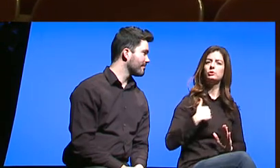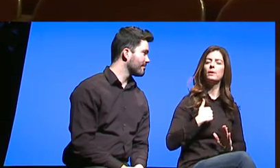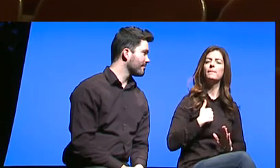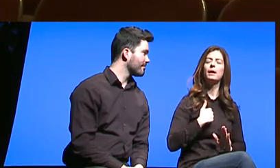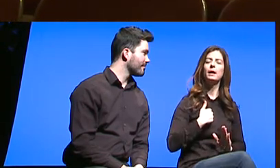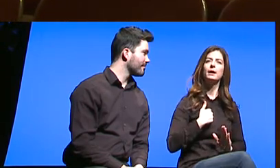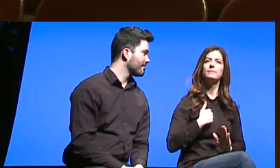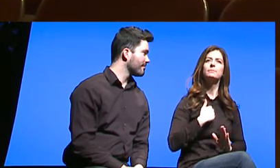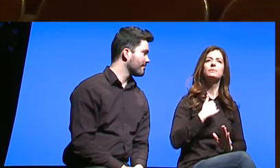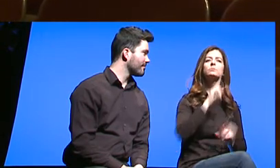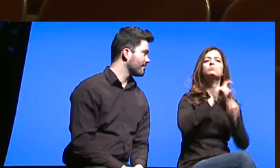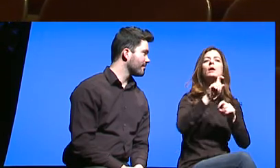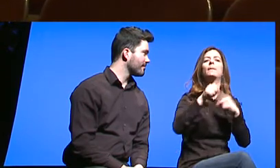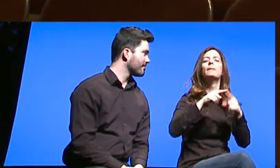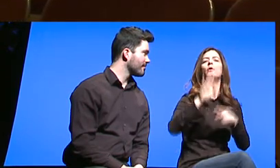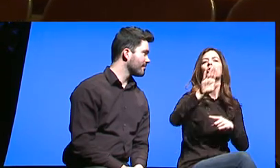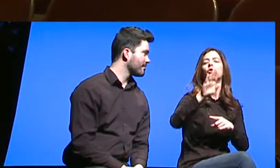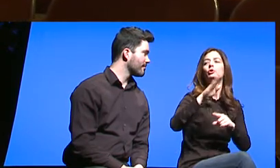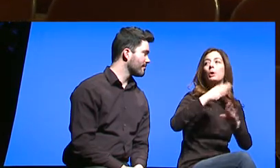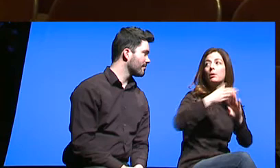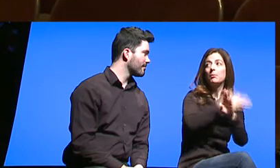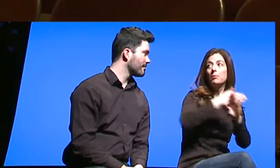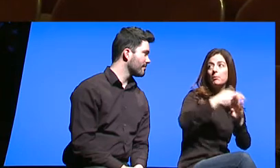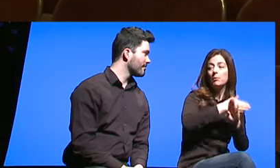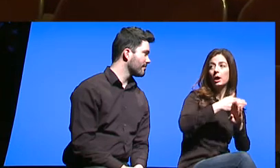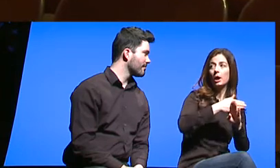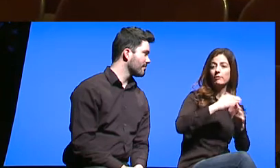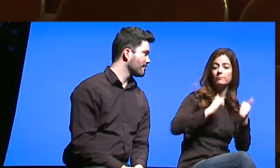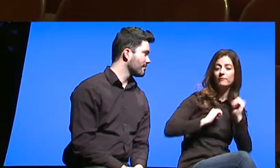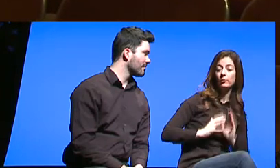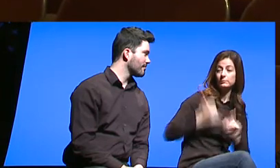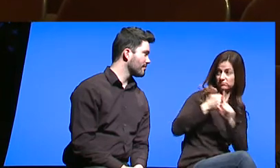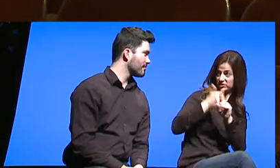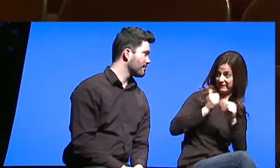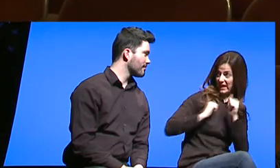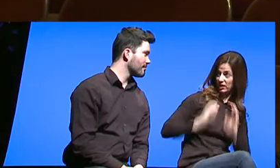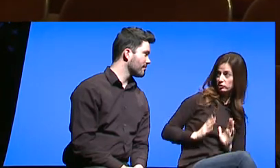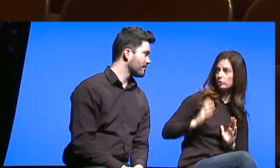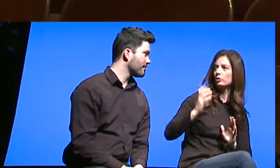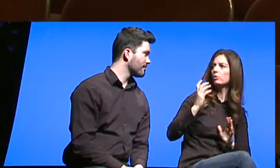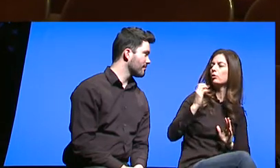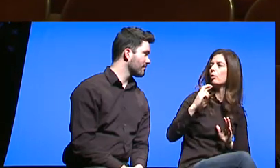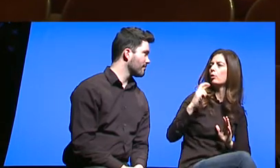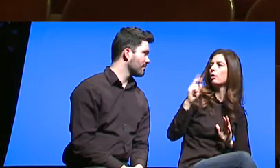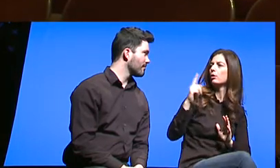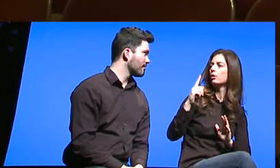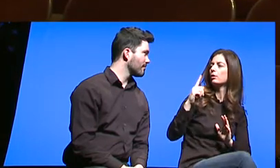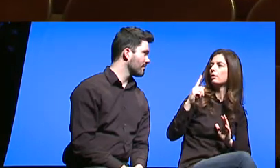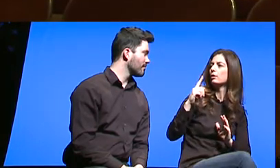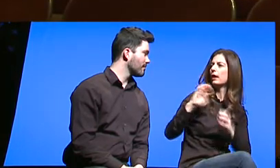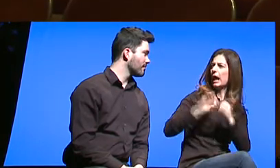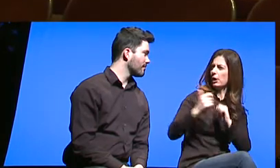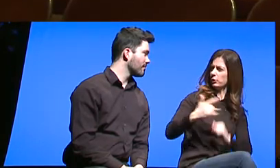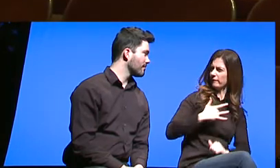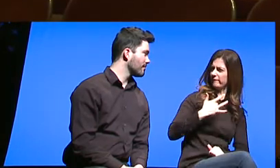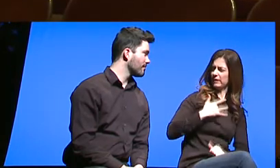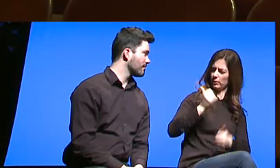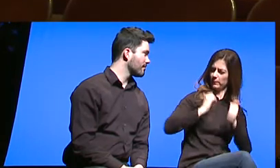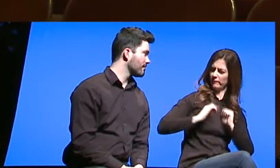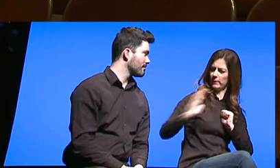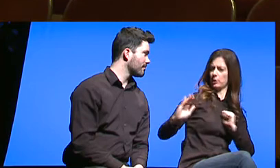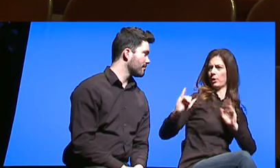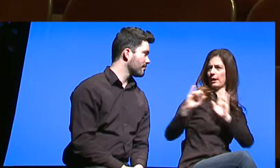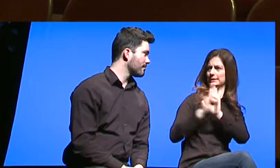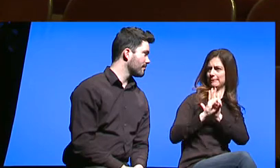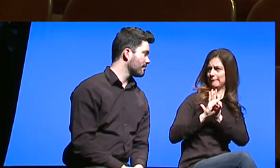as performers. Do you identify as actors or not? What does it mean to you to be performing your identity in this way? And